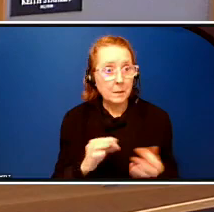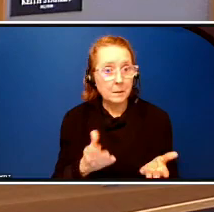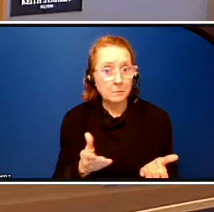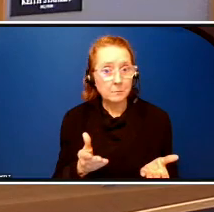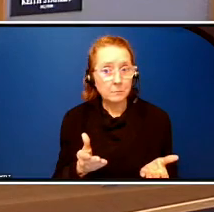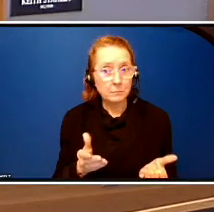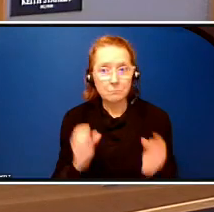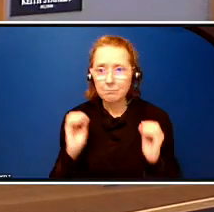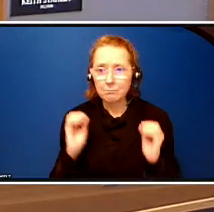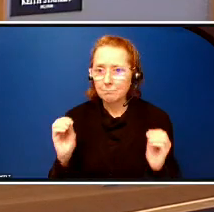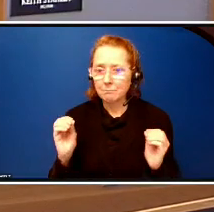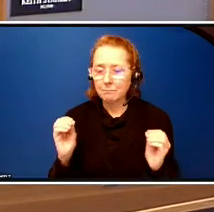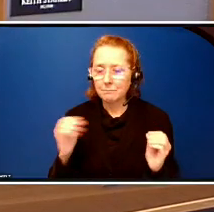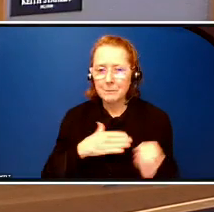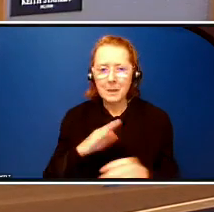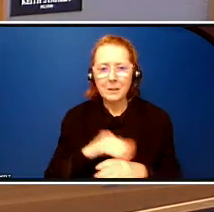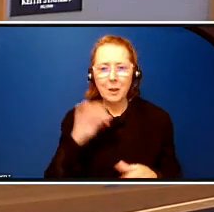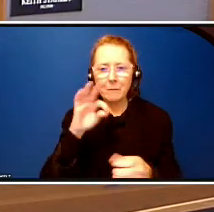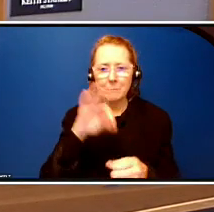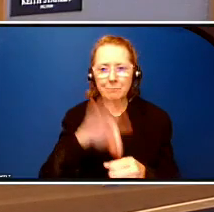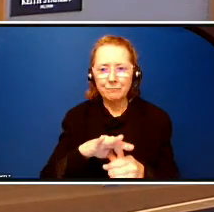Seeing none, would the recorder please call the roll?